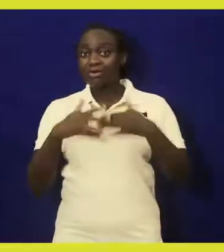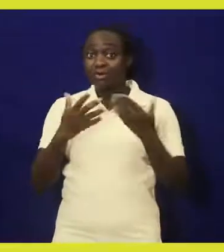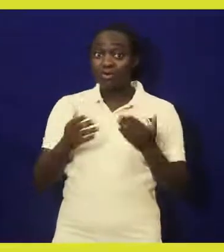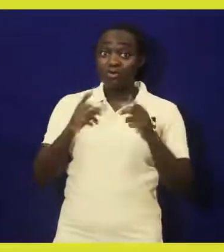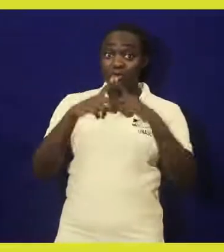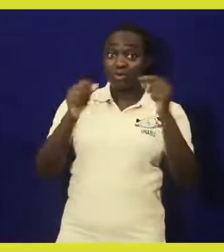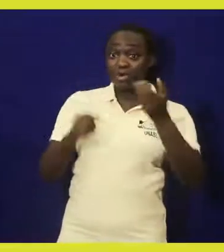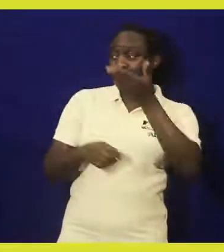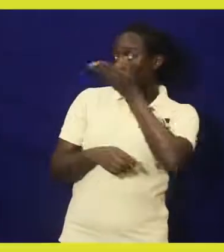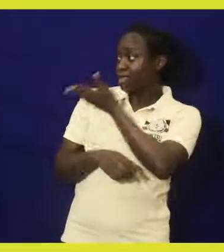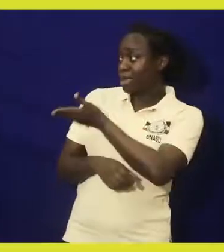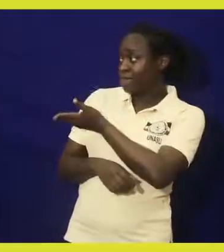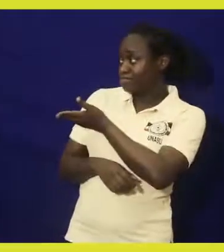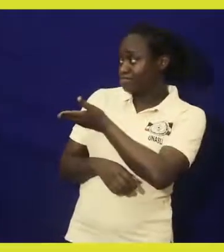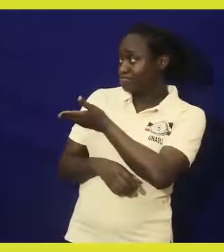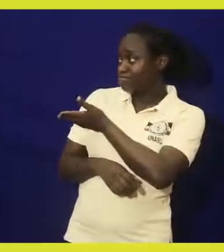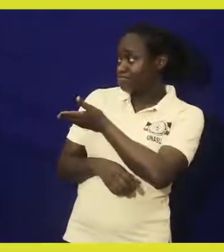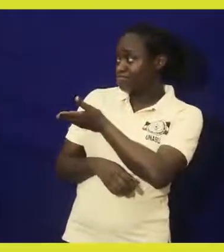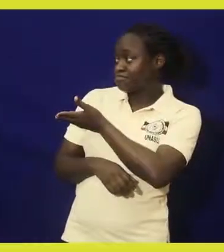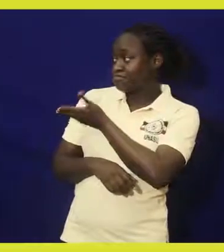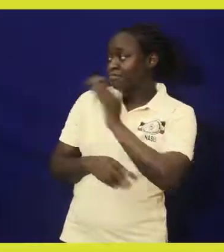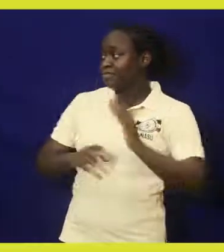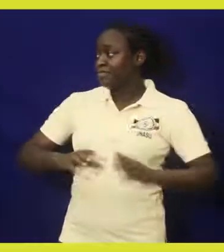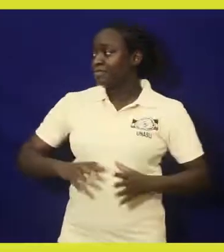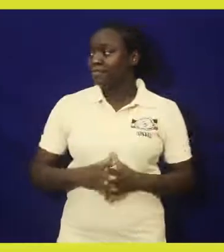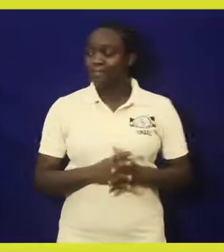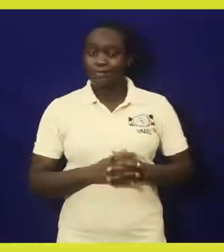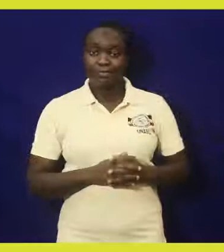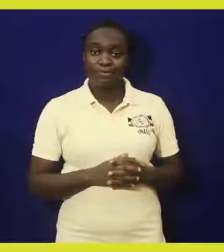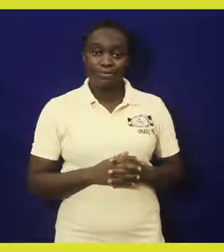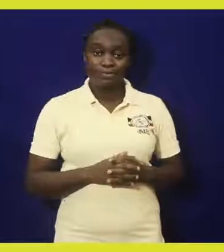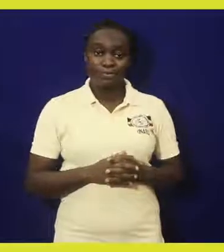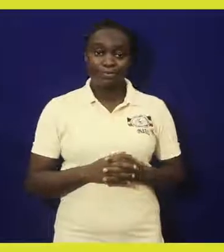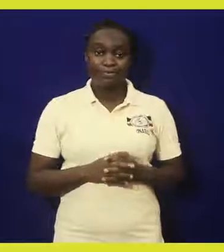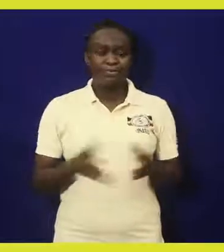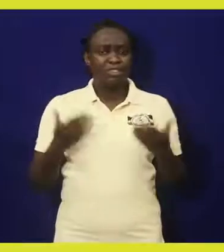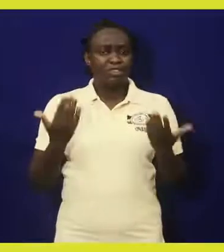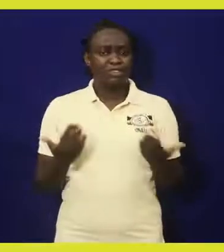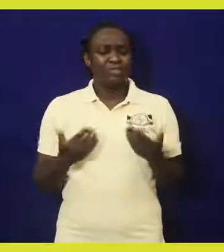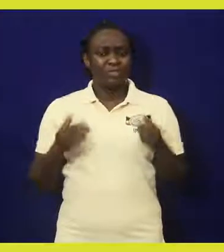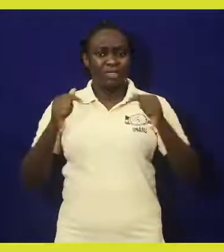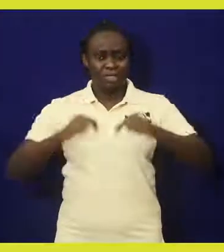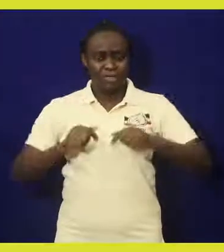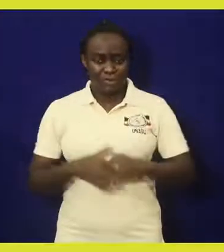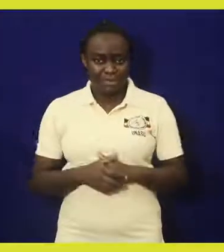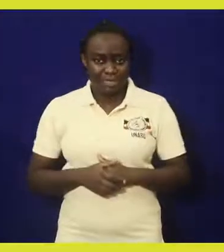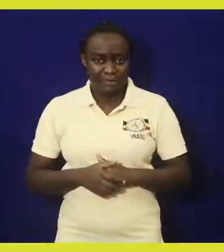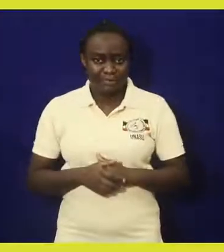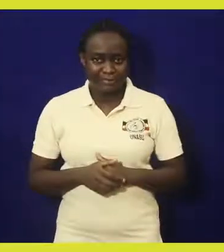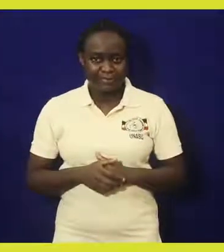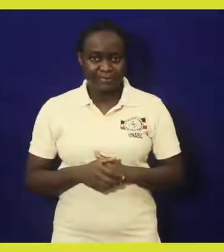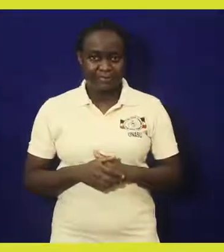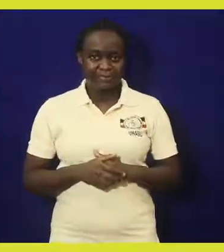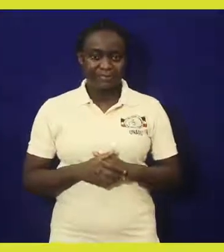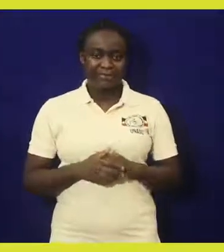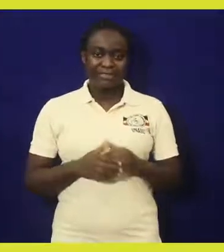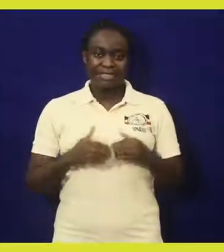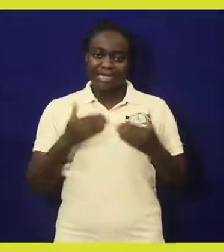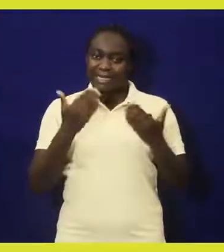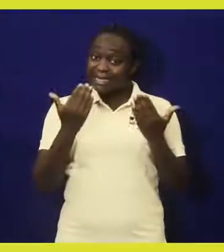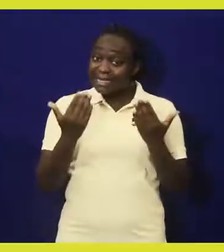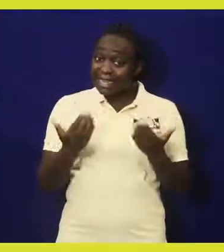screen, the word transpiration. So, today my friend, we are going